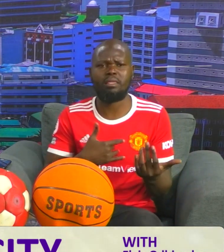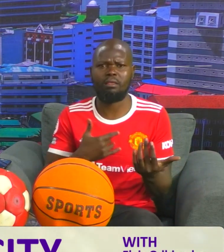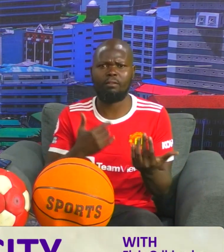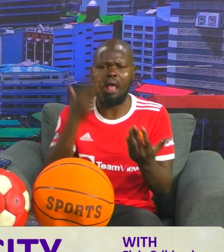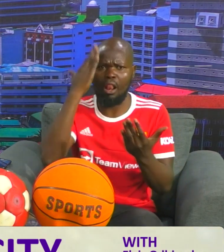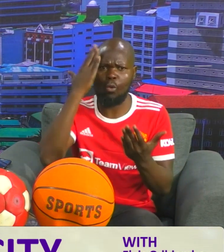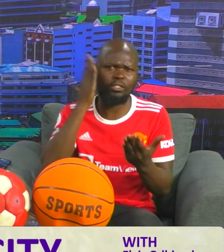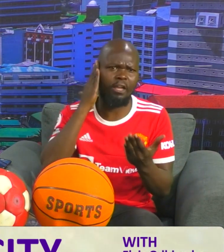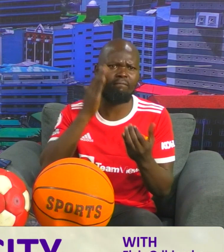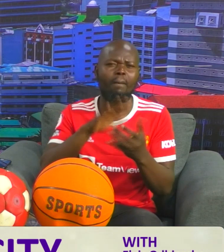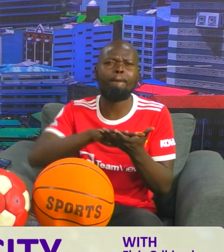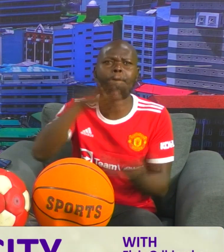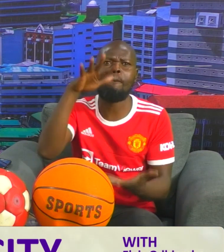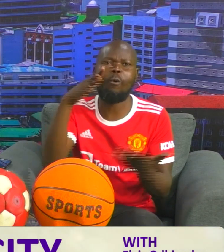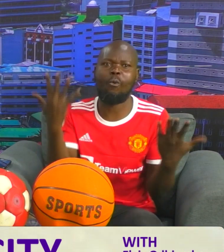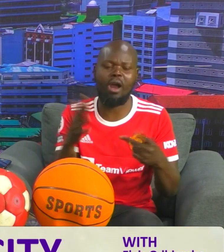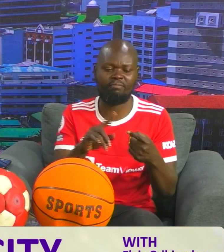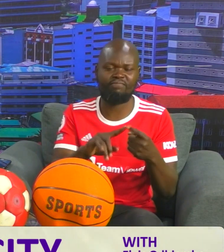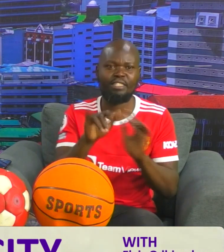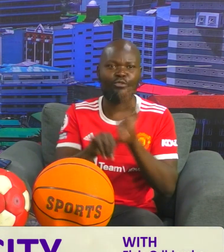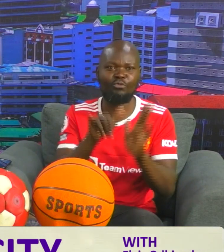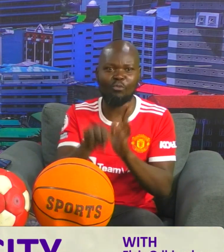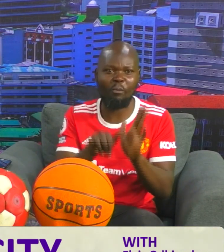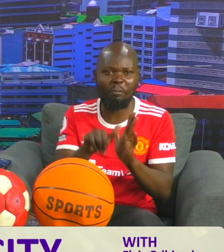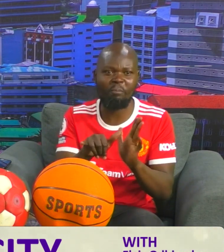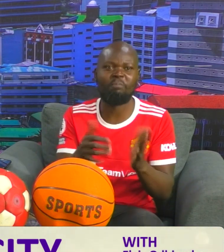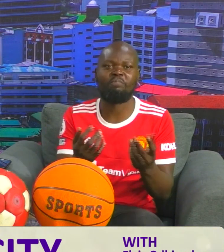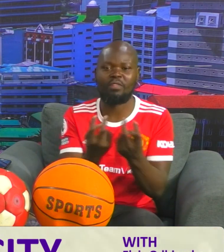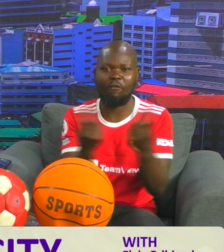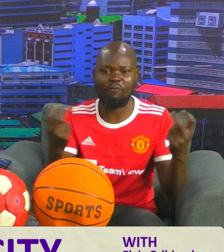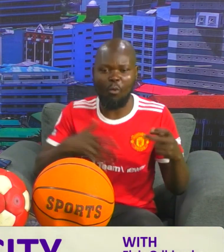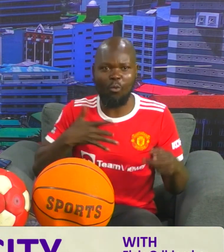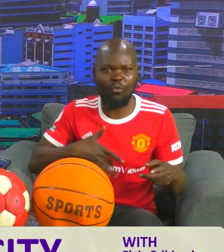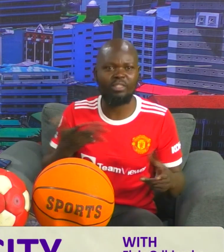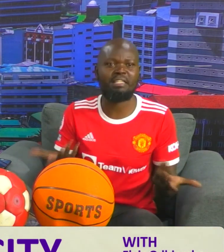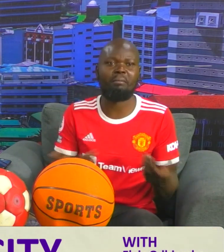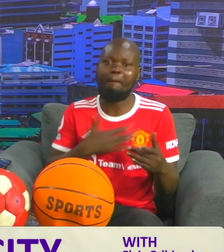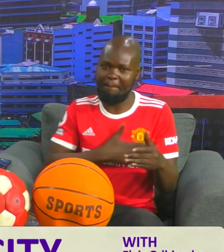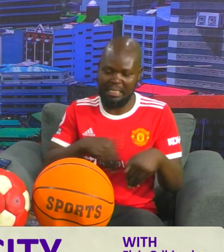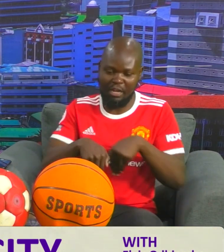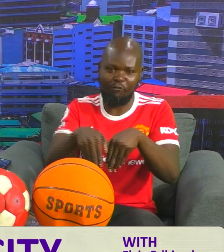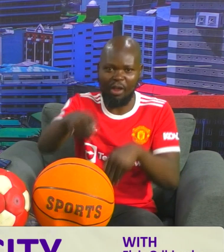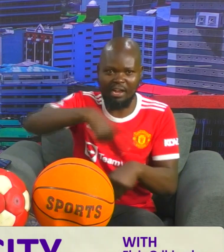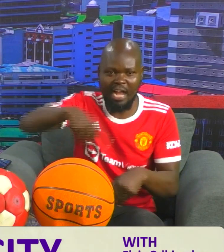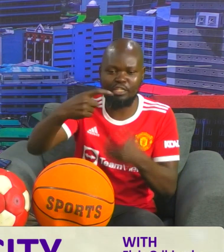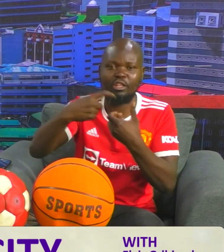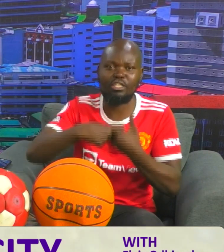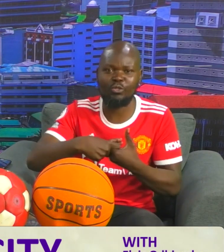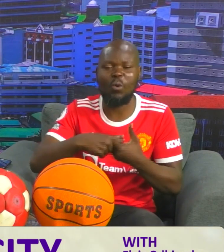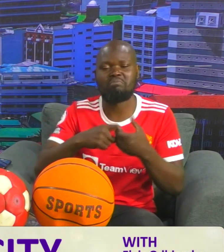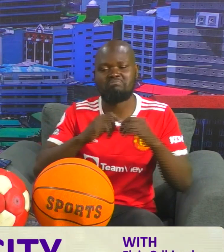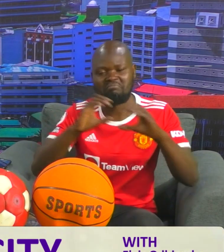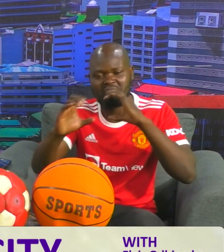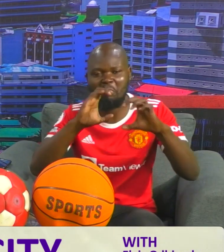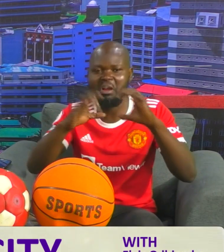nature of football as we know it. So I know right now you can interact with us on YouTube, WhatsApp. Don't forget to